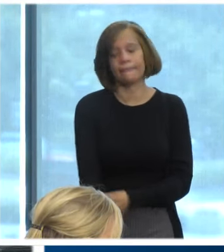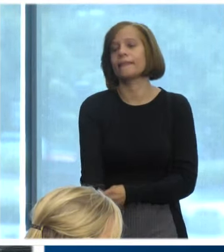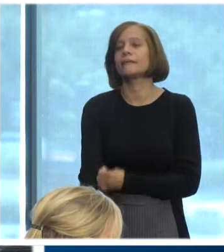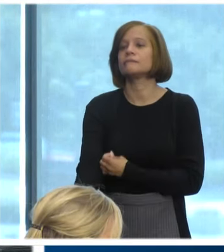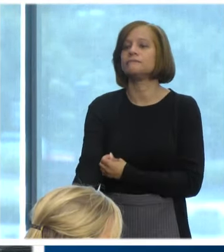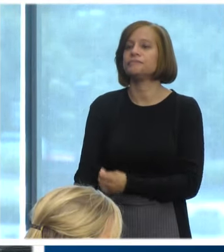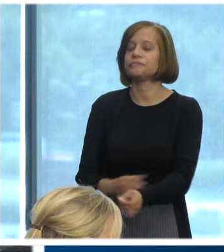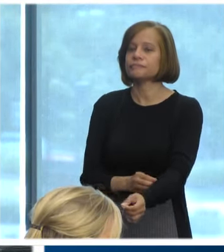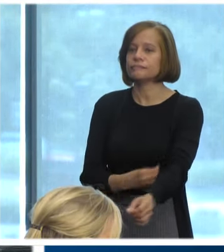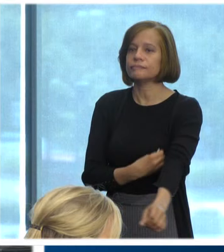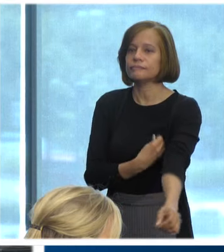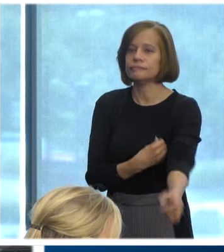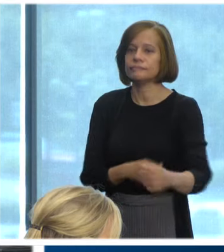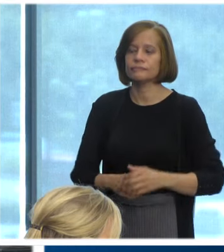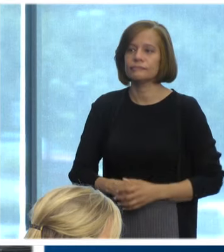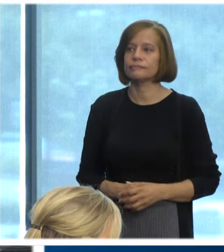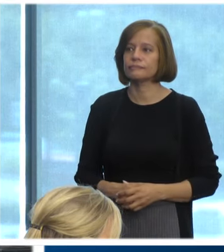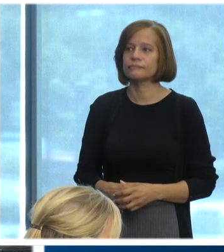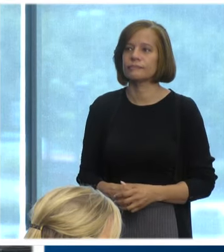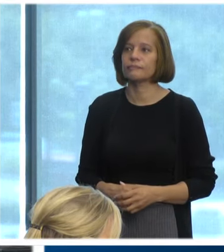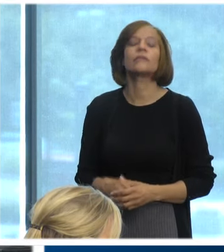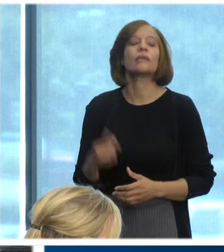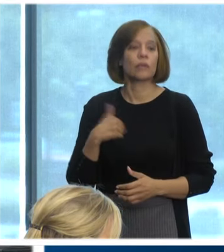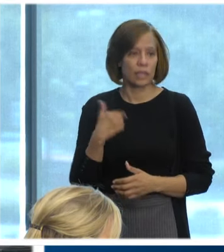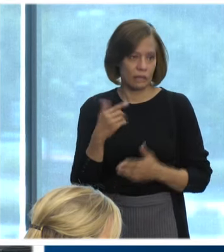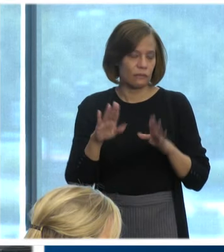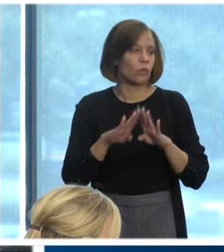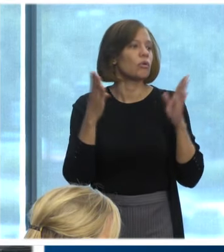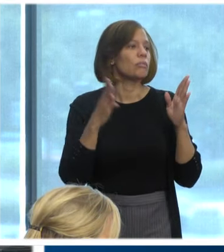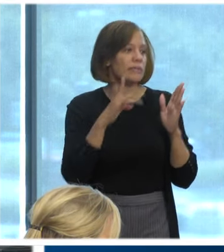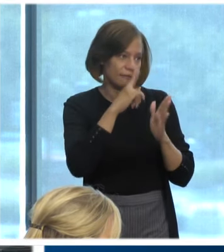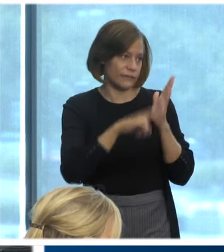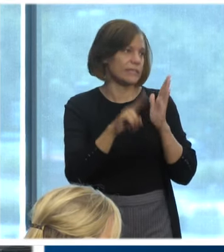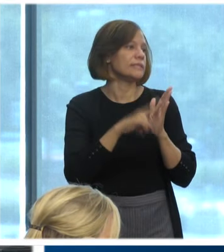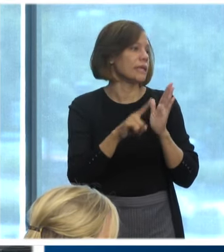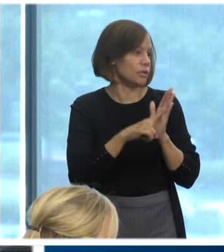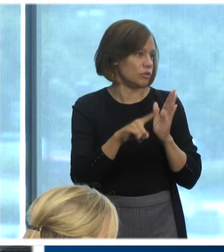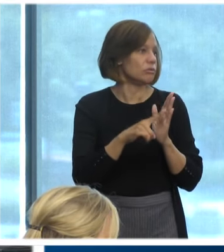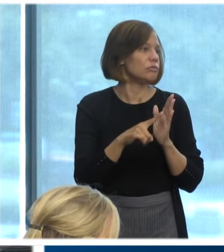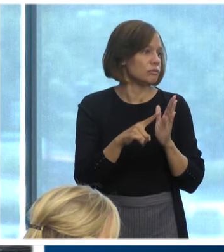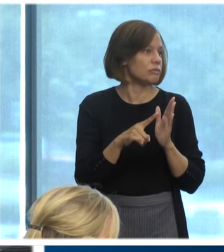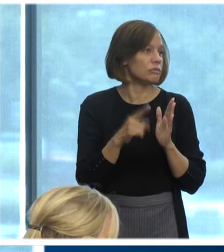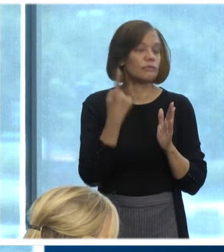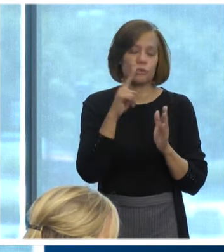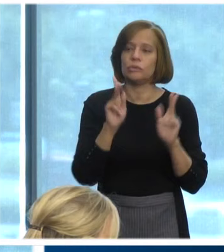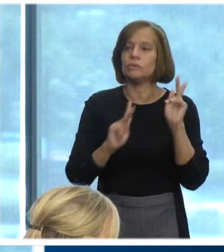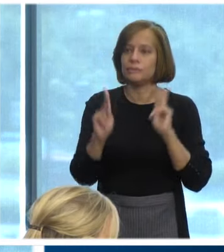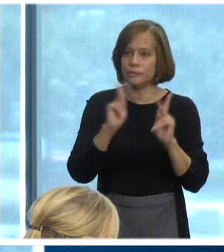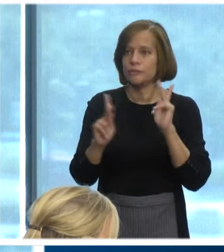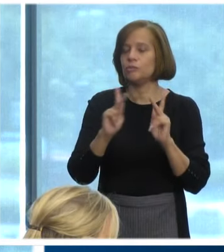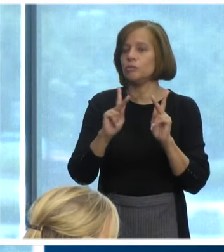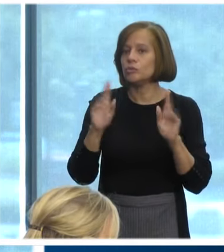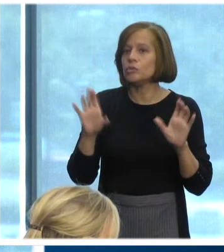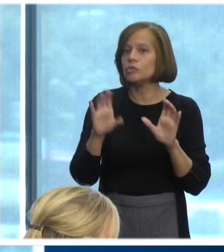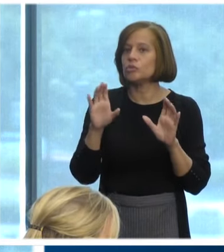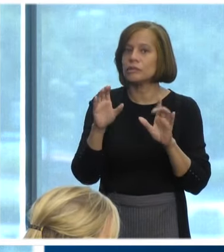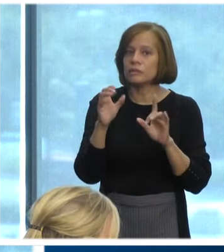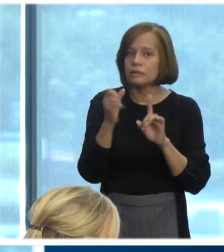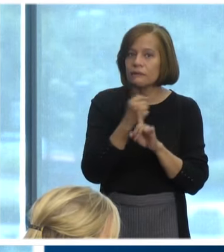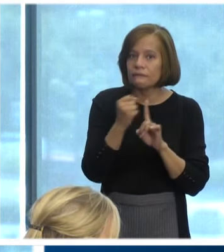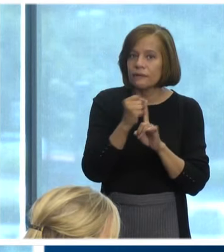Thank you, Mayor. I'll just say that we do have open investigations going on into the activities of people who are committing violent